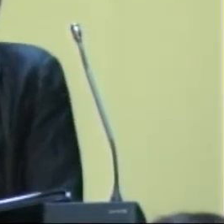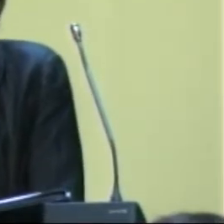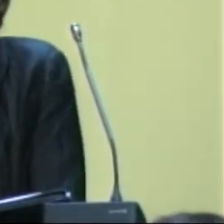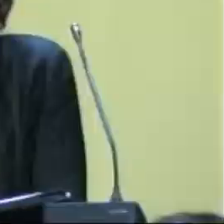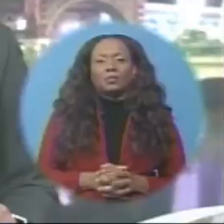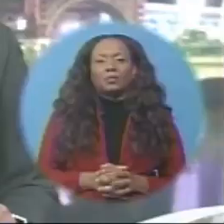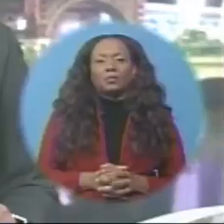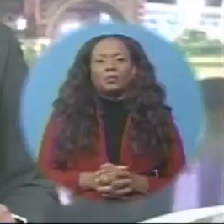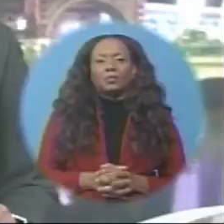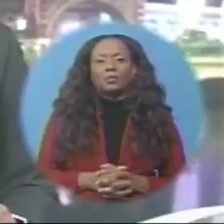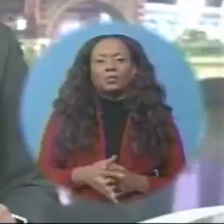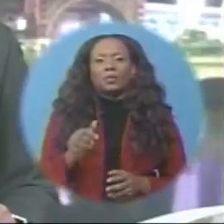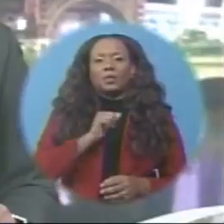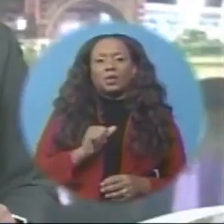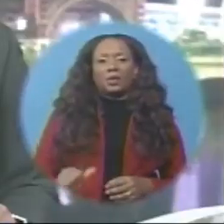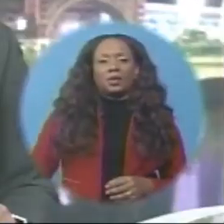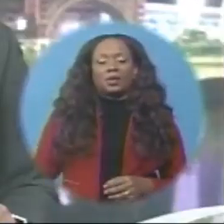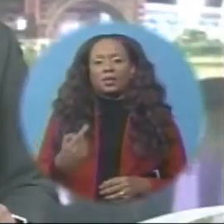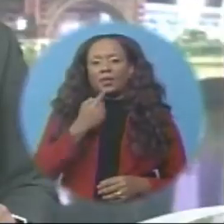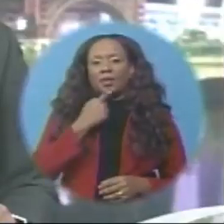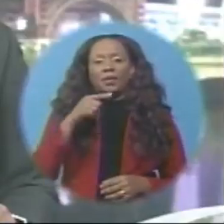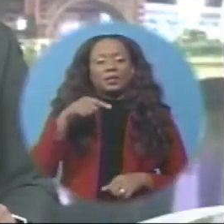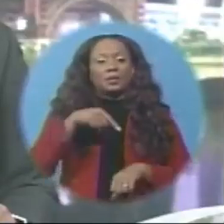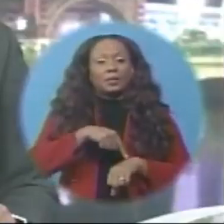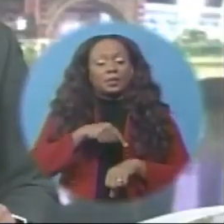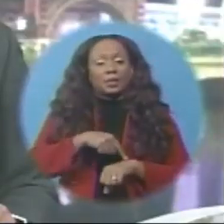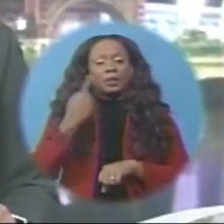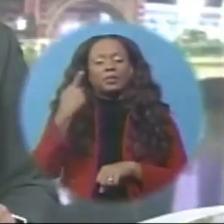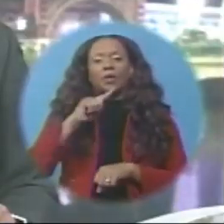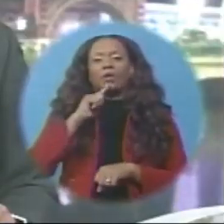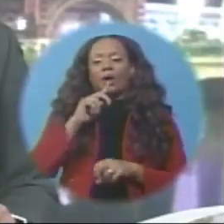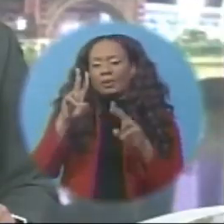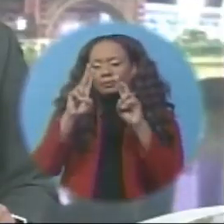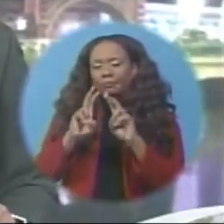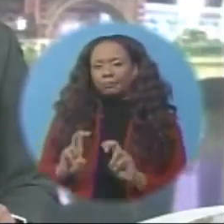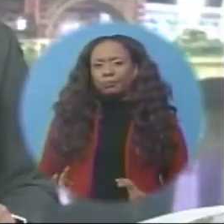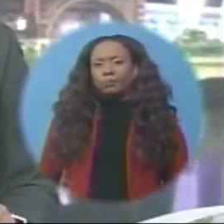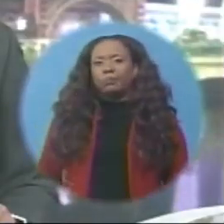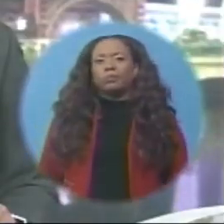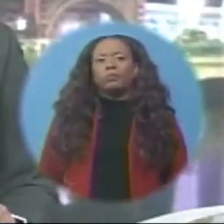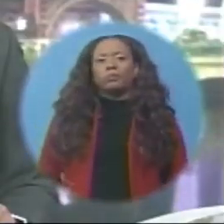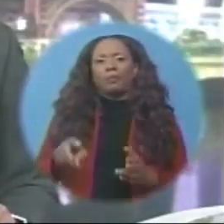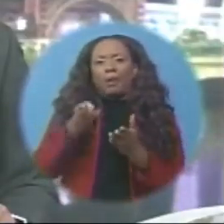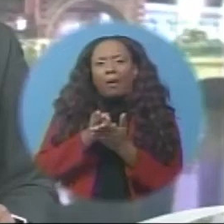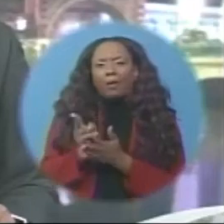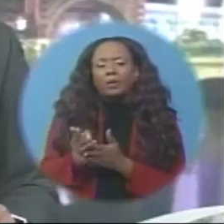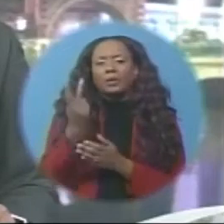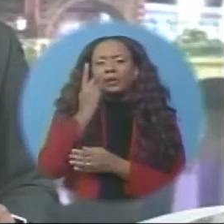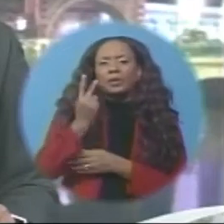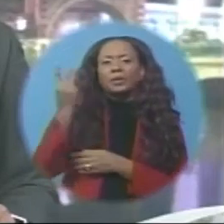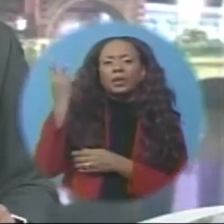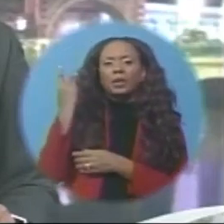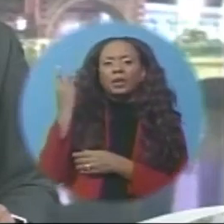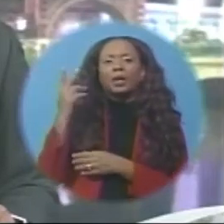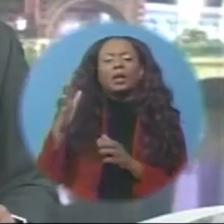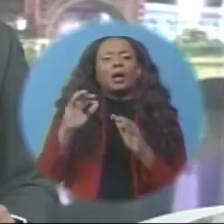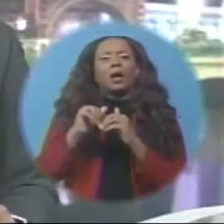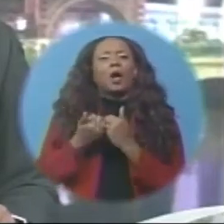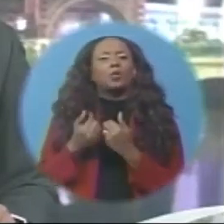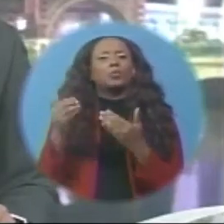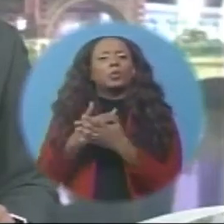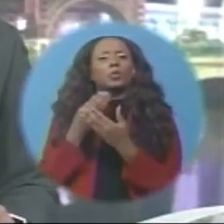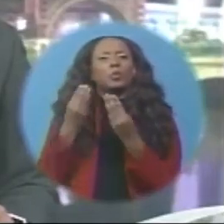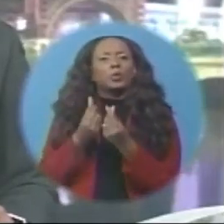relationship. And the ambassador says it's time for a critical and honest review of what has been done over the years, with a view to coming up